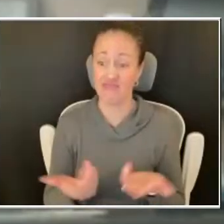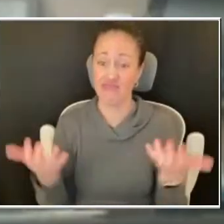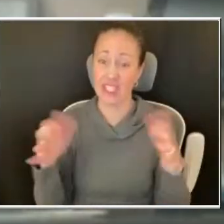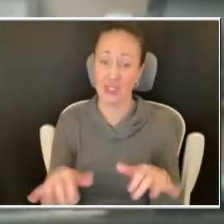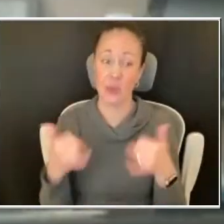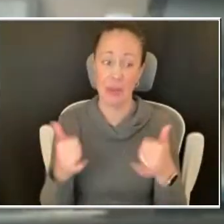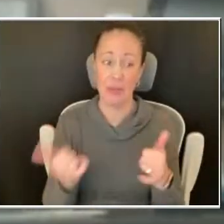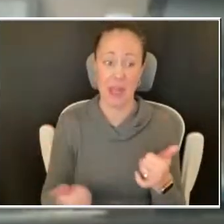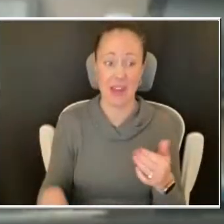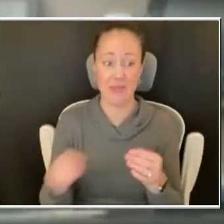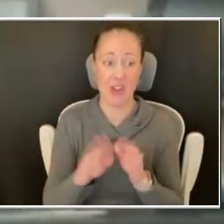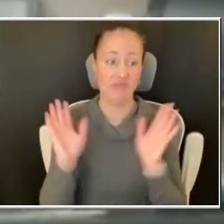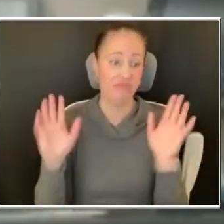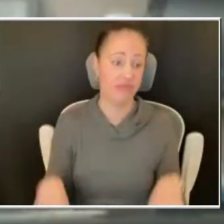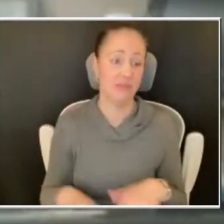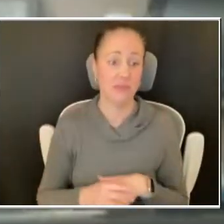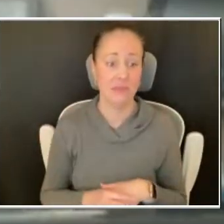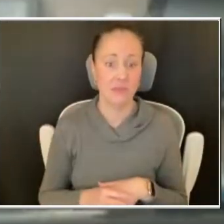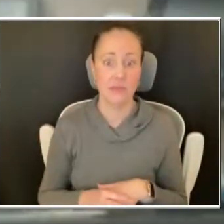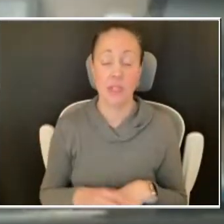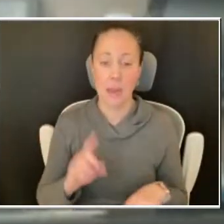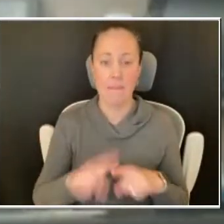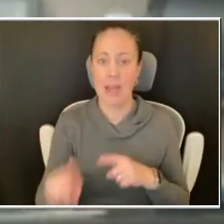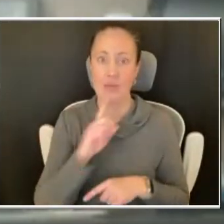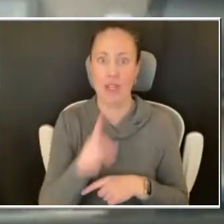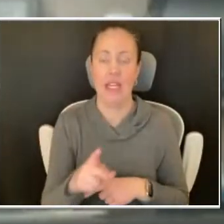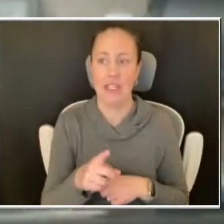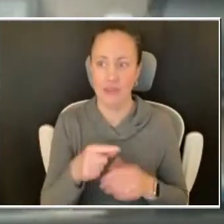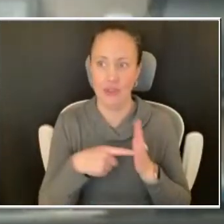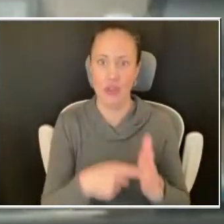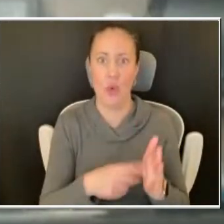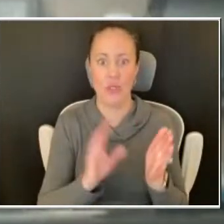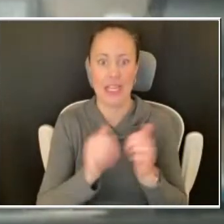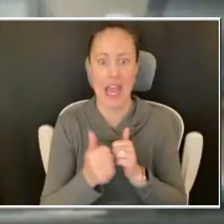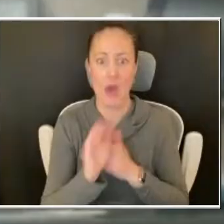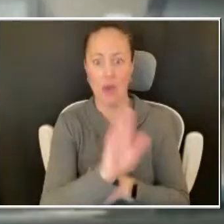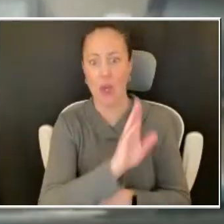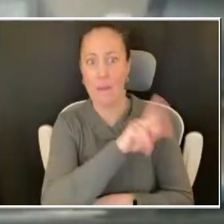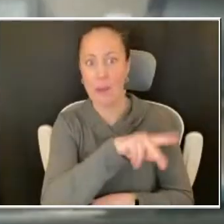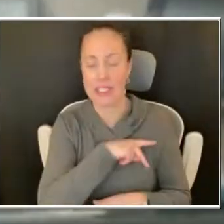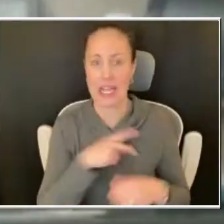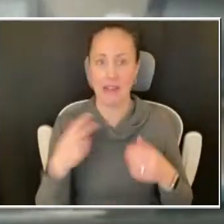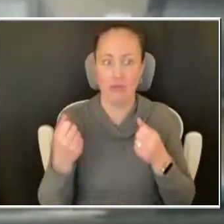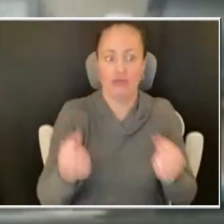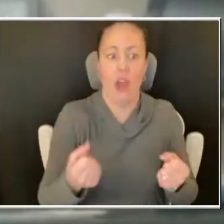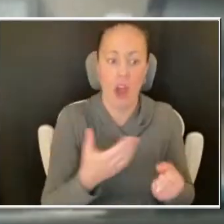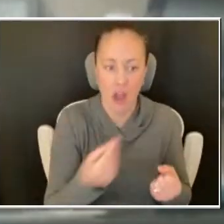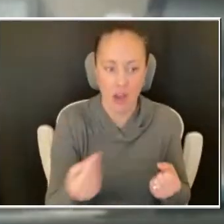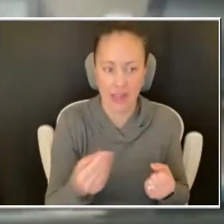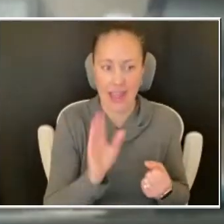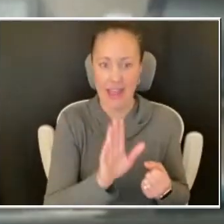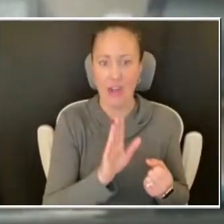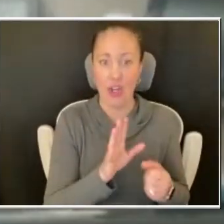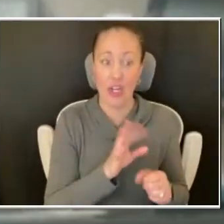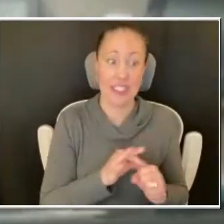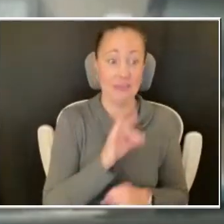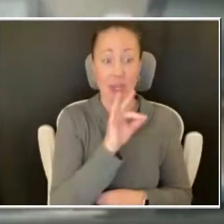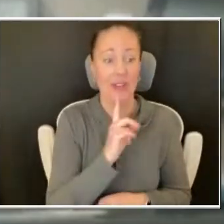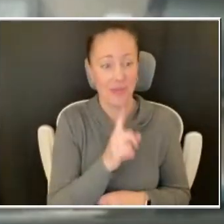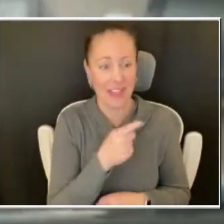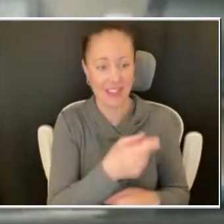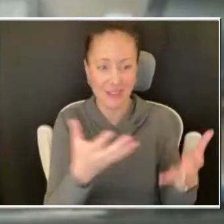anymore. It's just not worth it. But I think it just really is an attribute to how her strong personality and her perseverance to want to really play